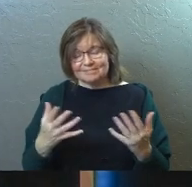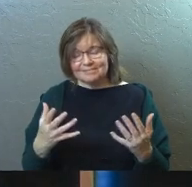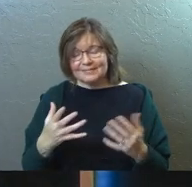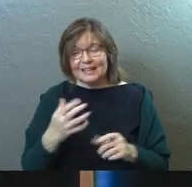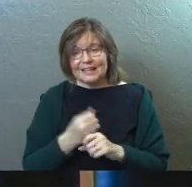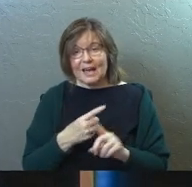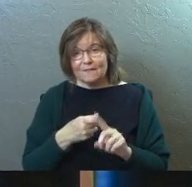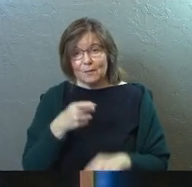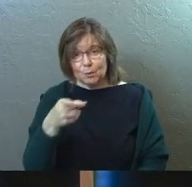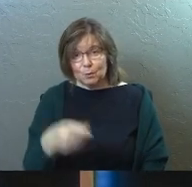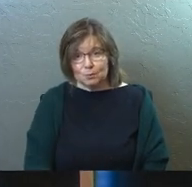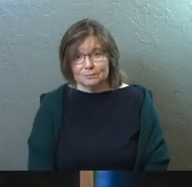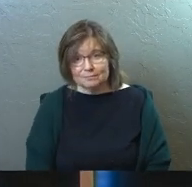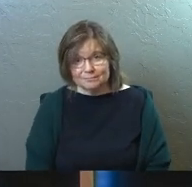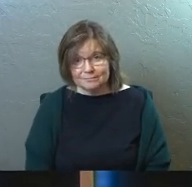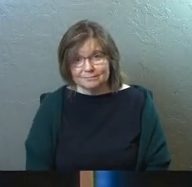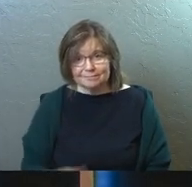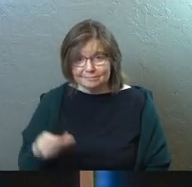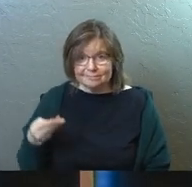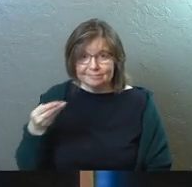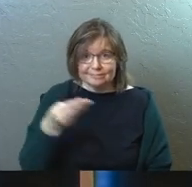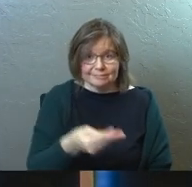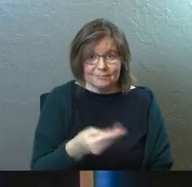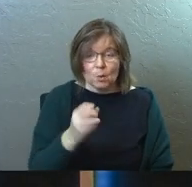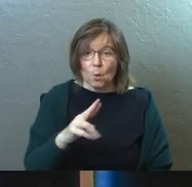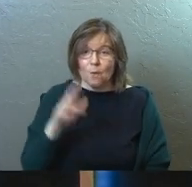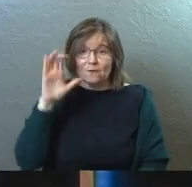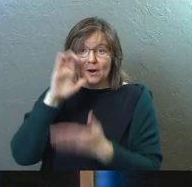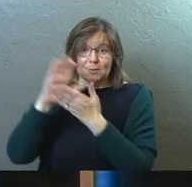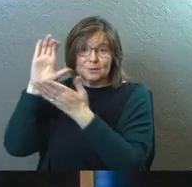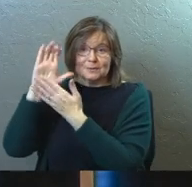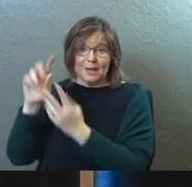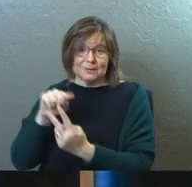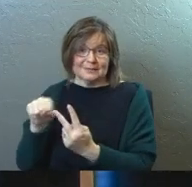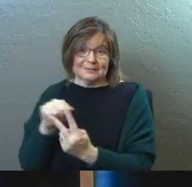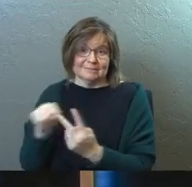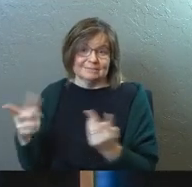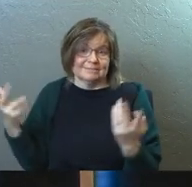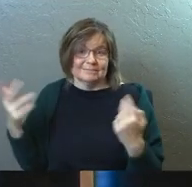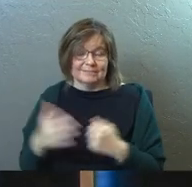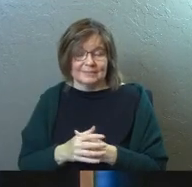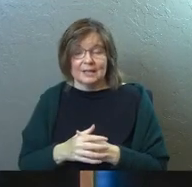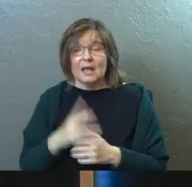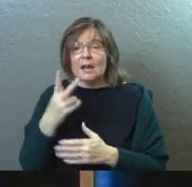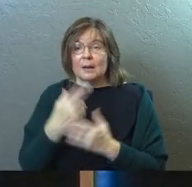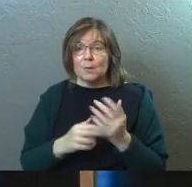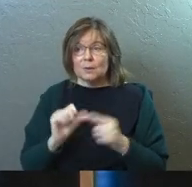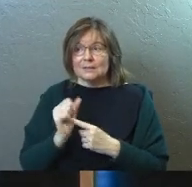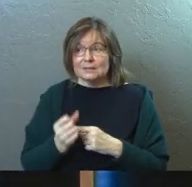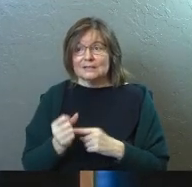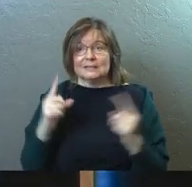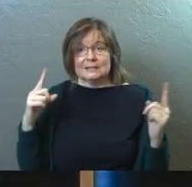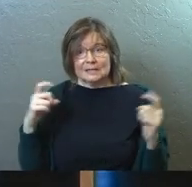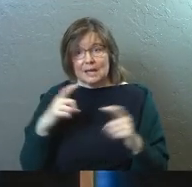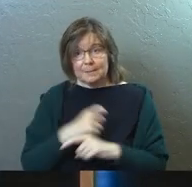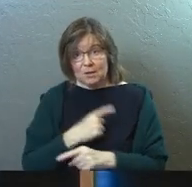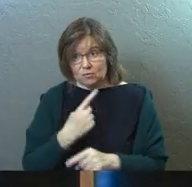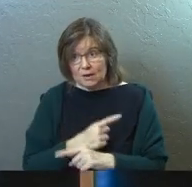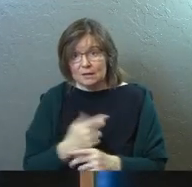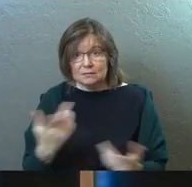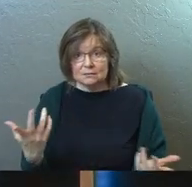Well, they got it from you or they got it from your spouse. And in both cases, it's complicated,